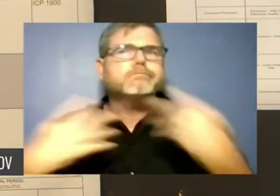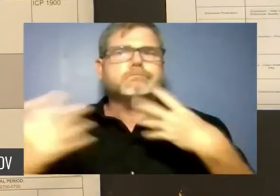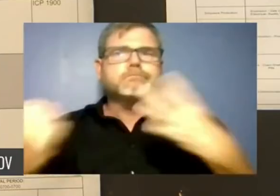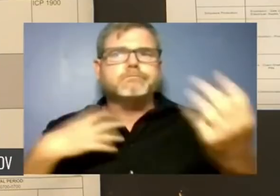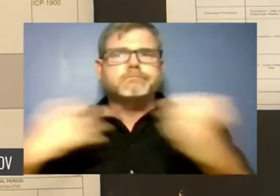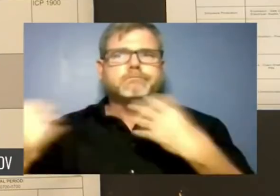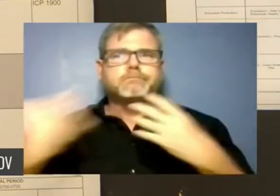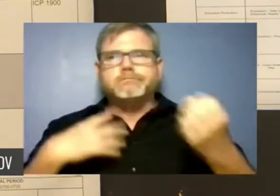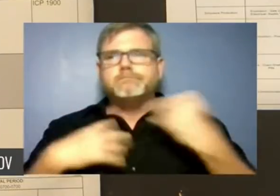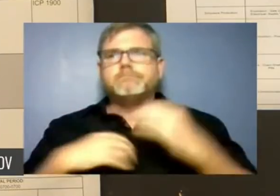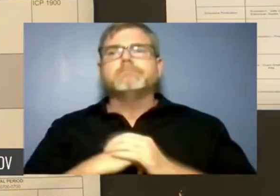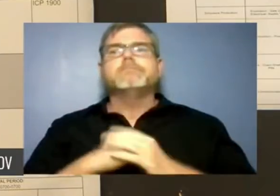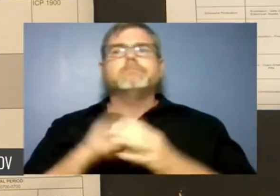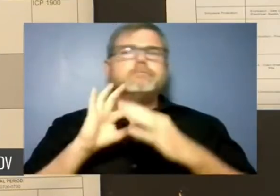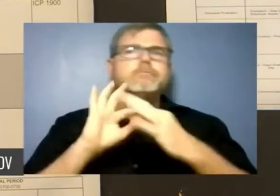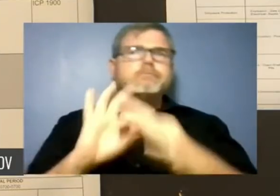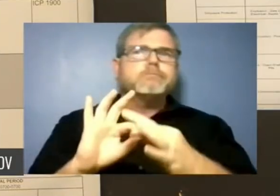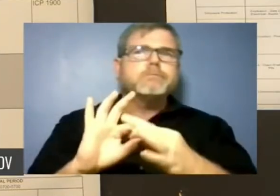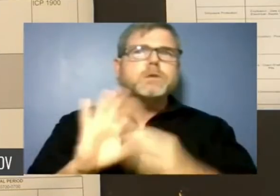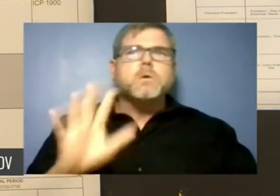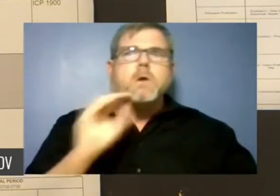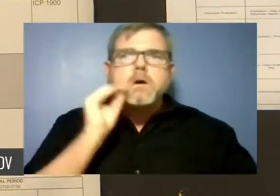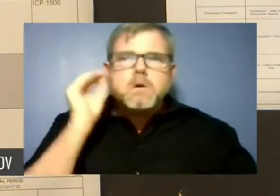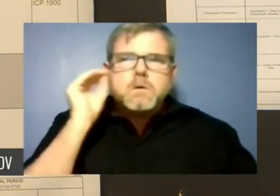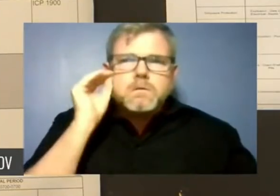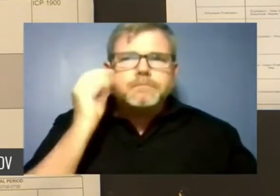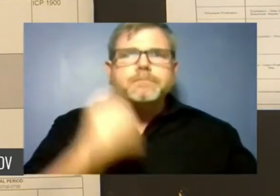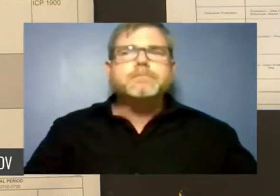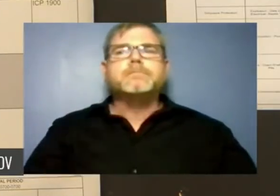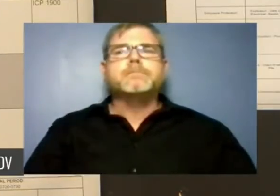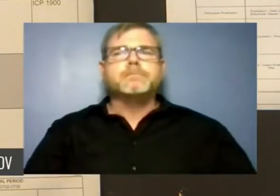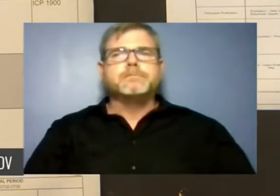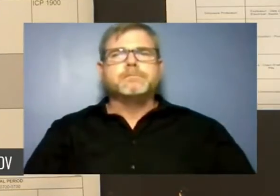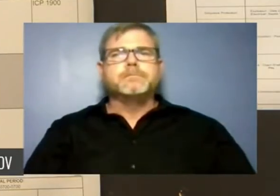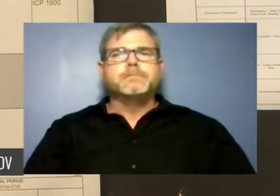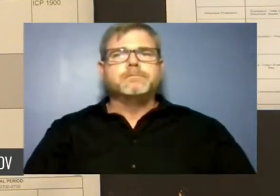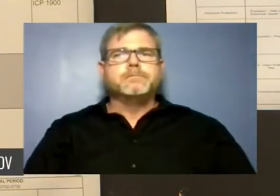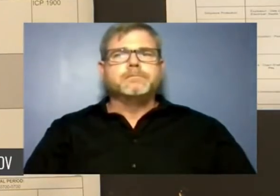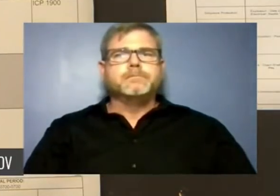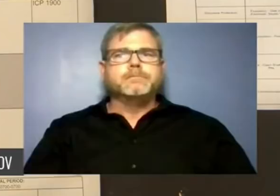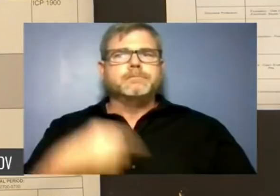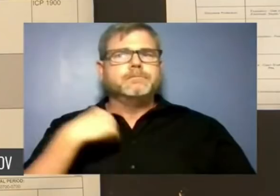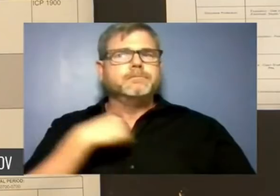destroyed, over the next day or so, you will start getting notifications